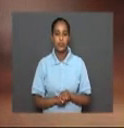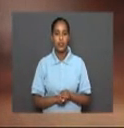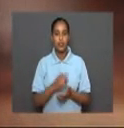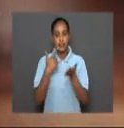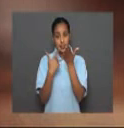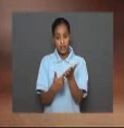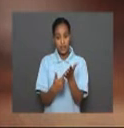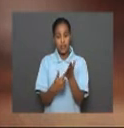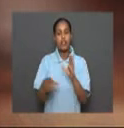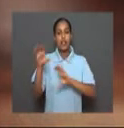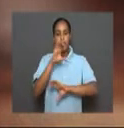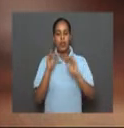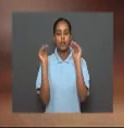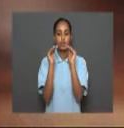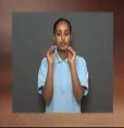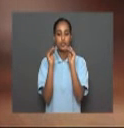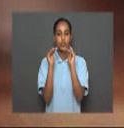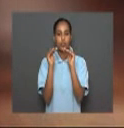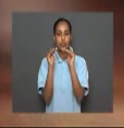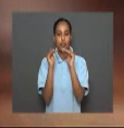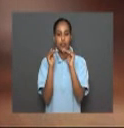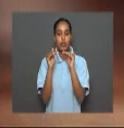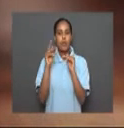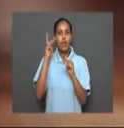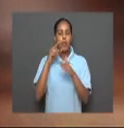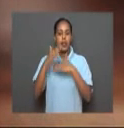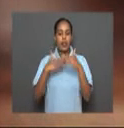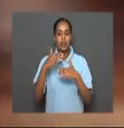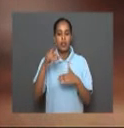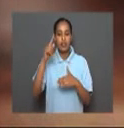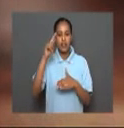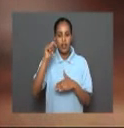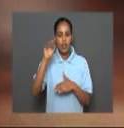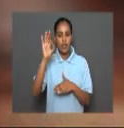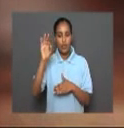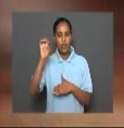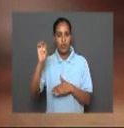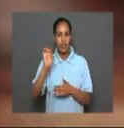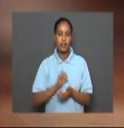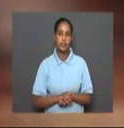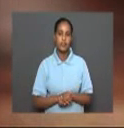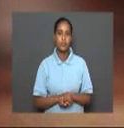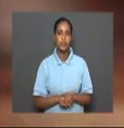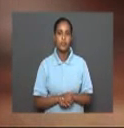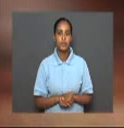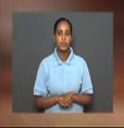And this is the chemical equation for polymerization tetrafluoroethylene.